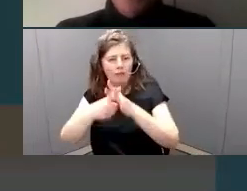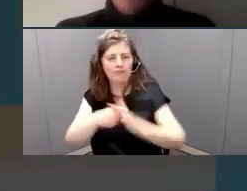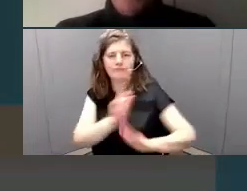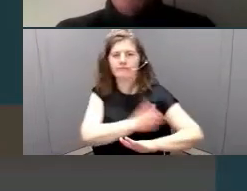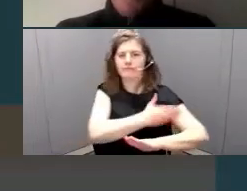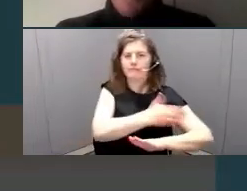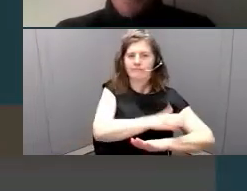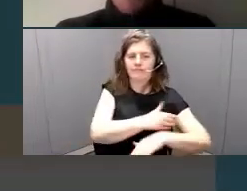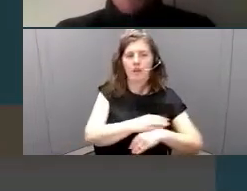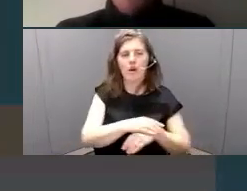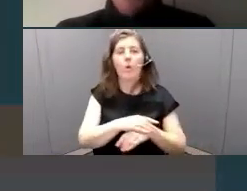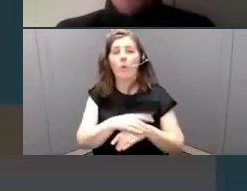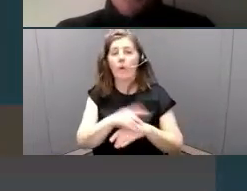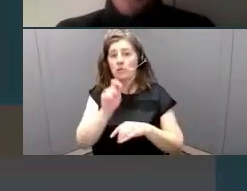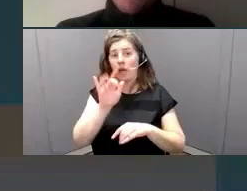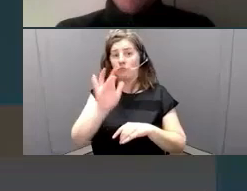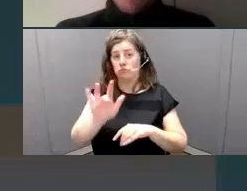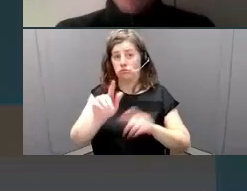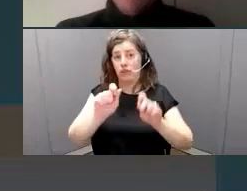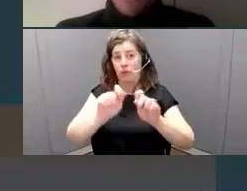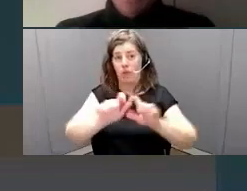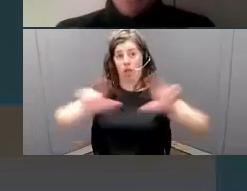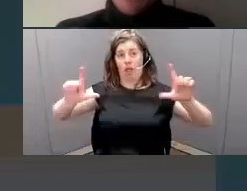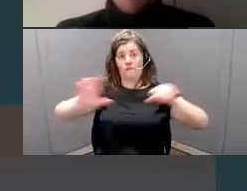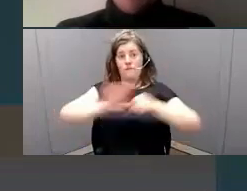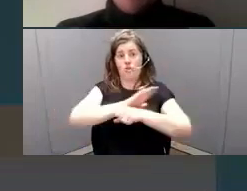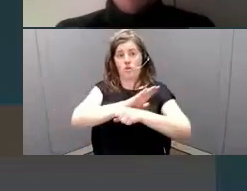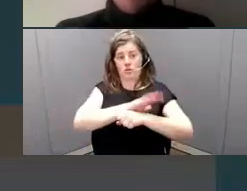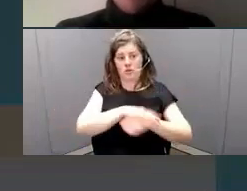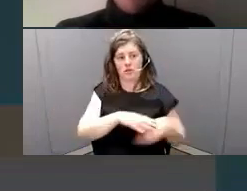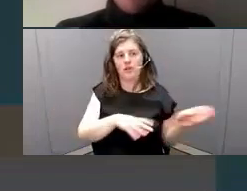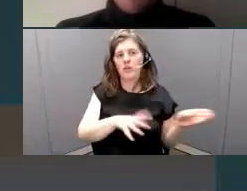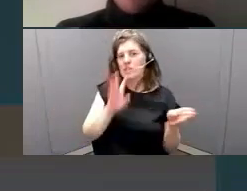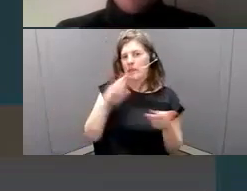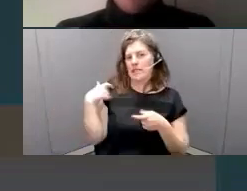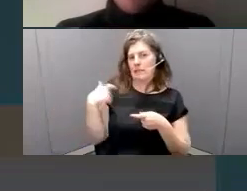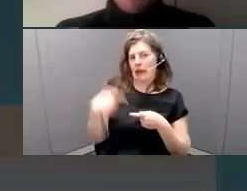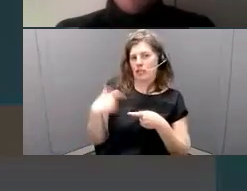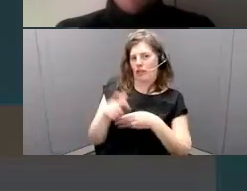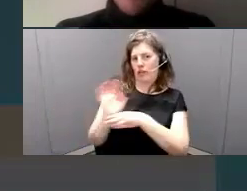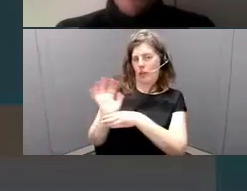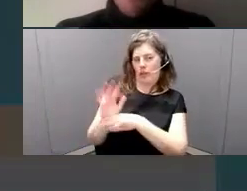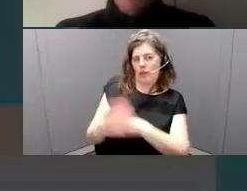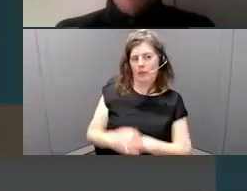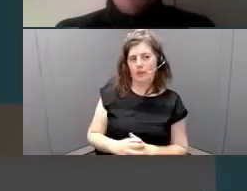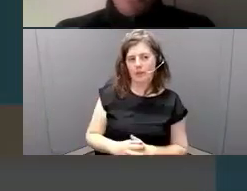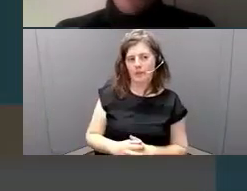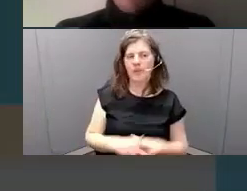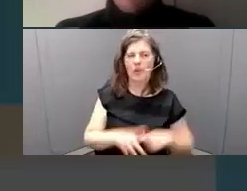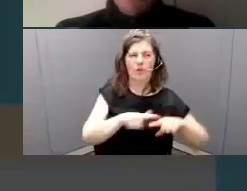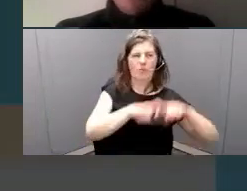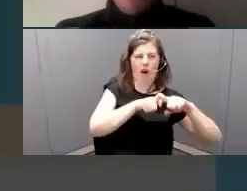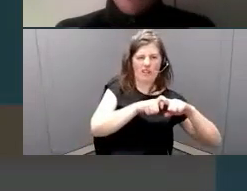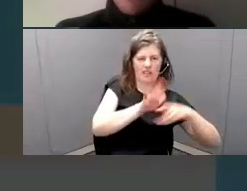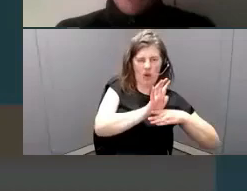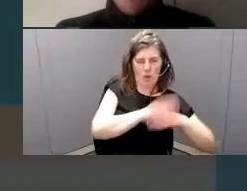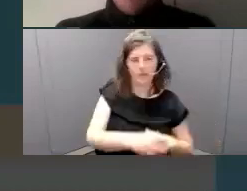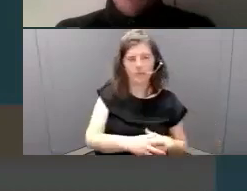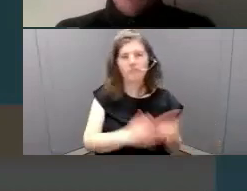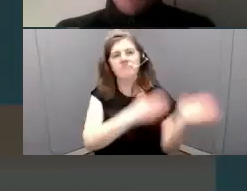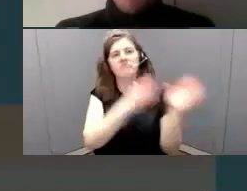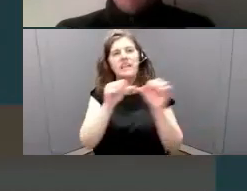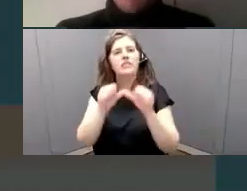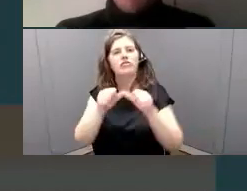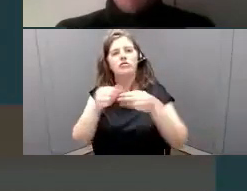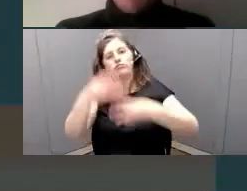can also blow it up to full screen. So, la manera en que nosotros estamos We'll pause that and continue to